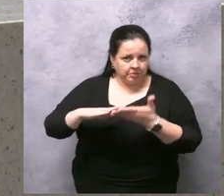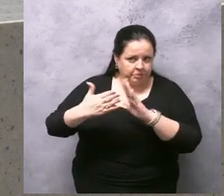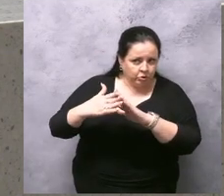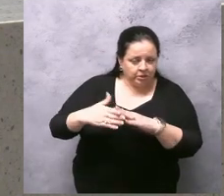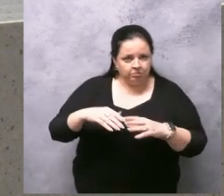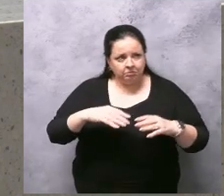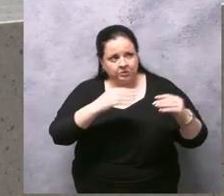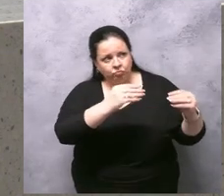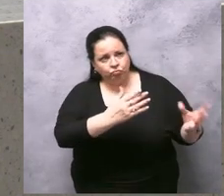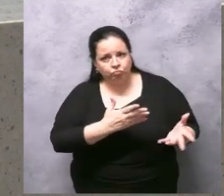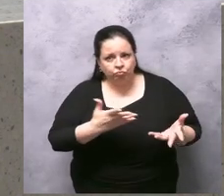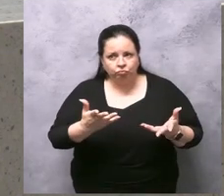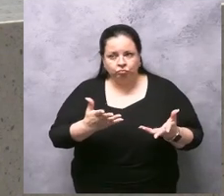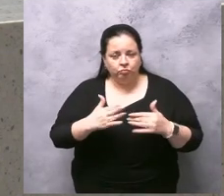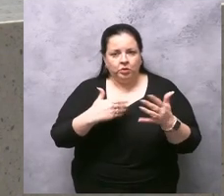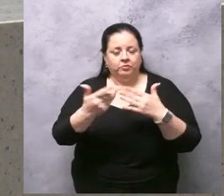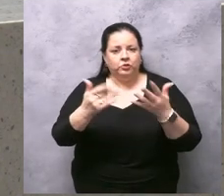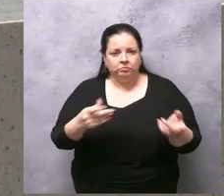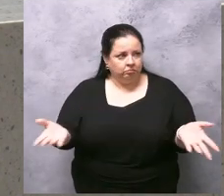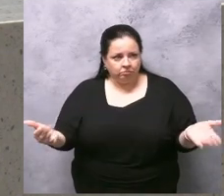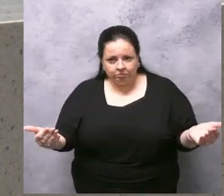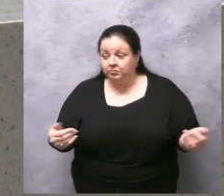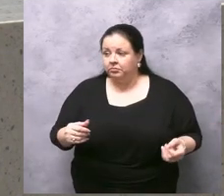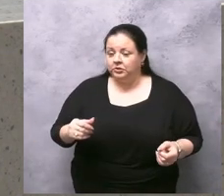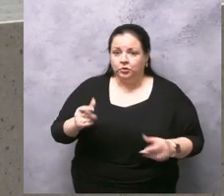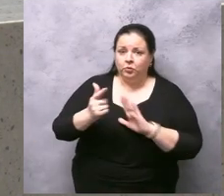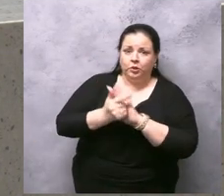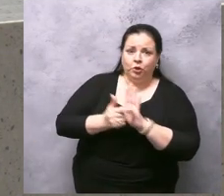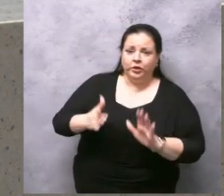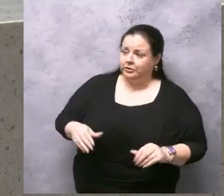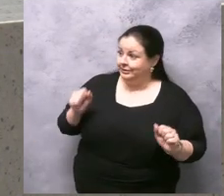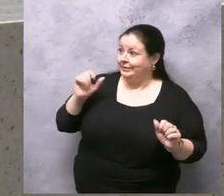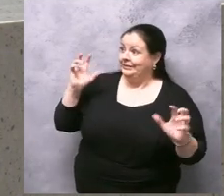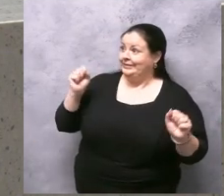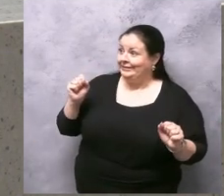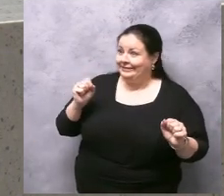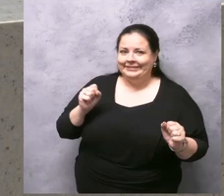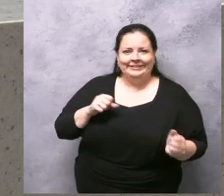teachers, and whatever. So Marty, surprise.